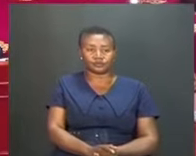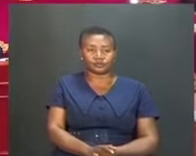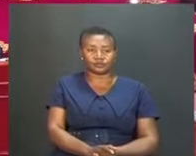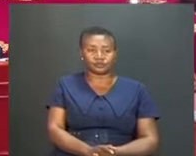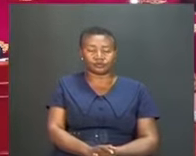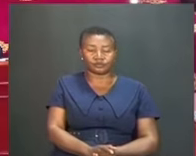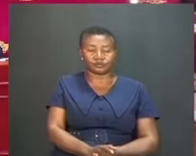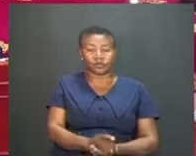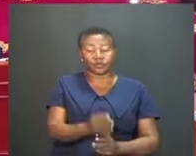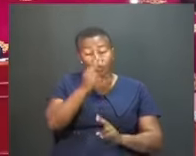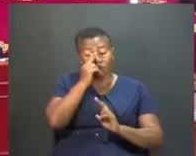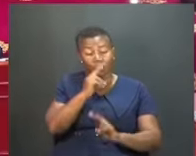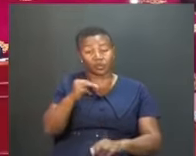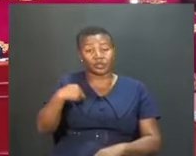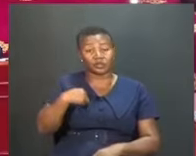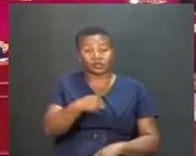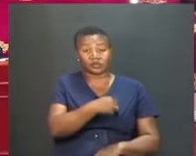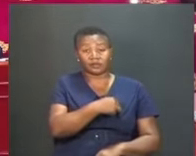Honorable members,